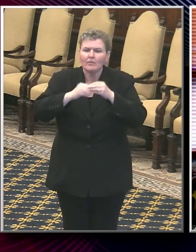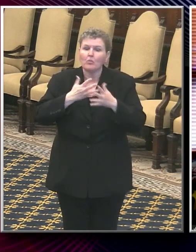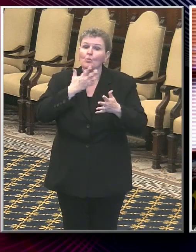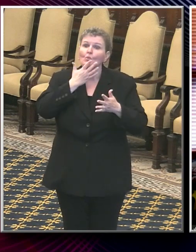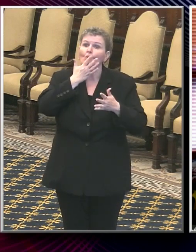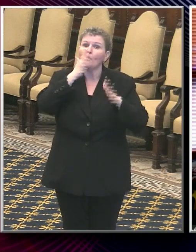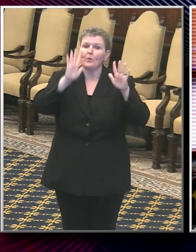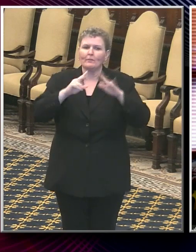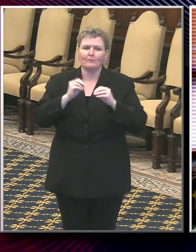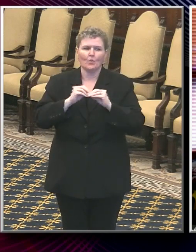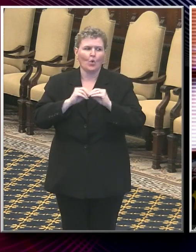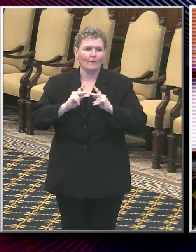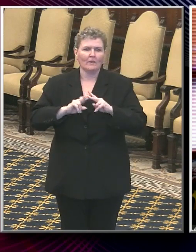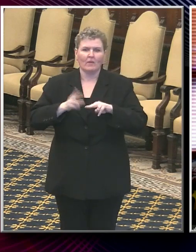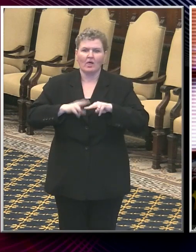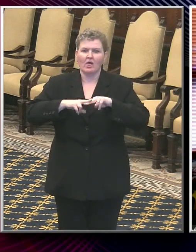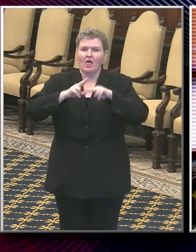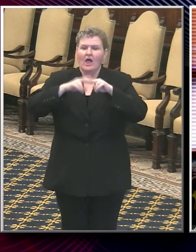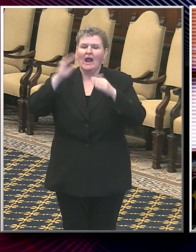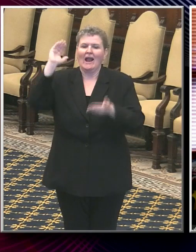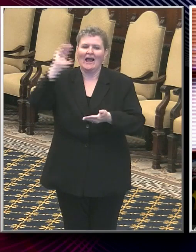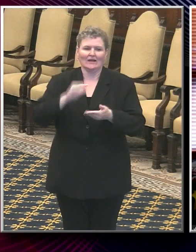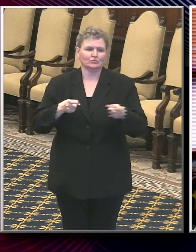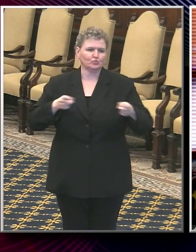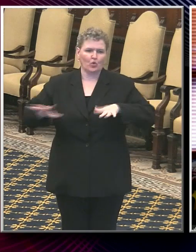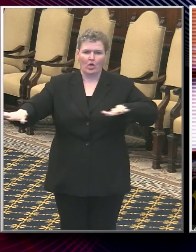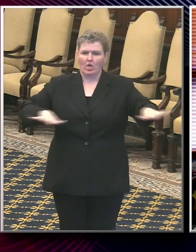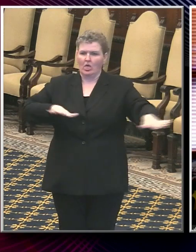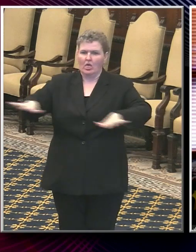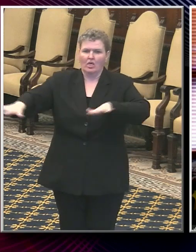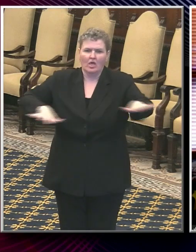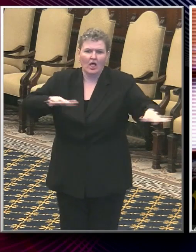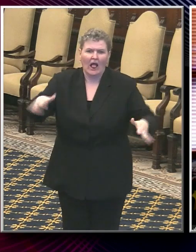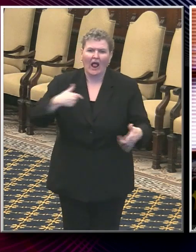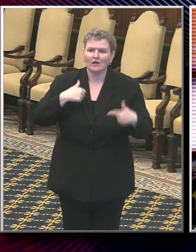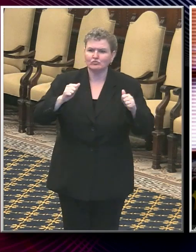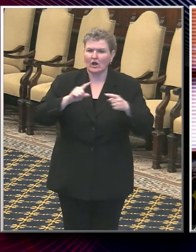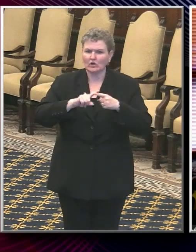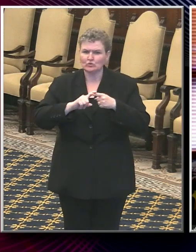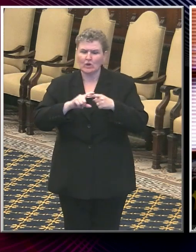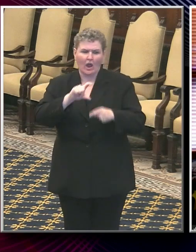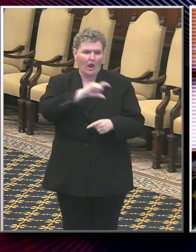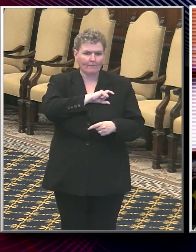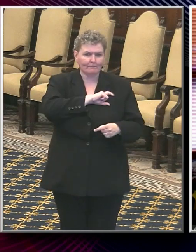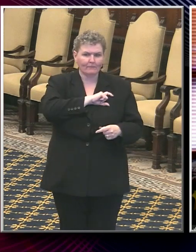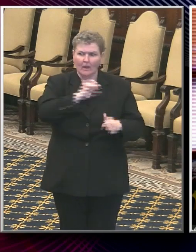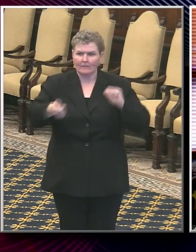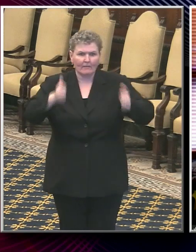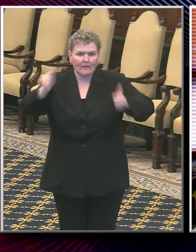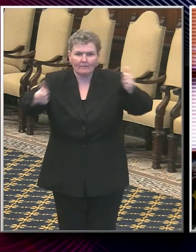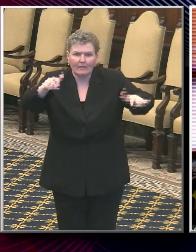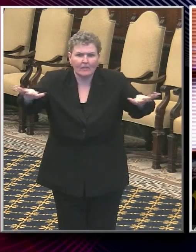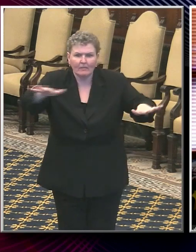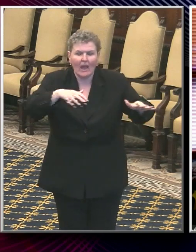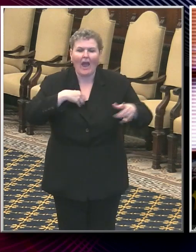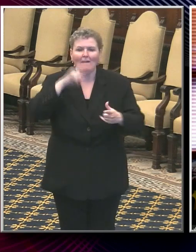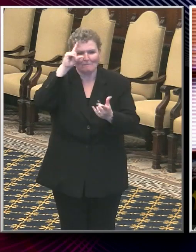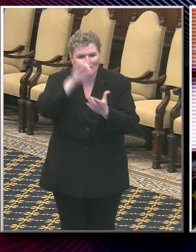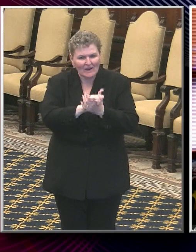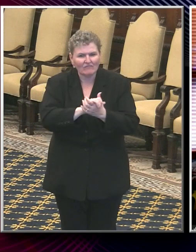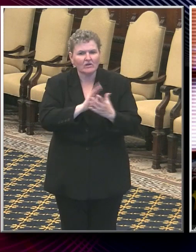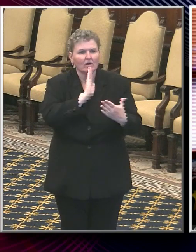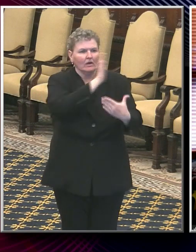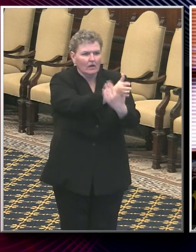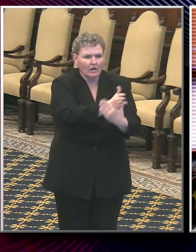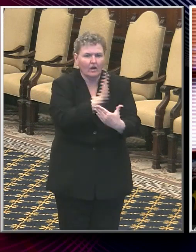more out of control, but we are trying to locate our officers in places where we believe we can intercede before the